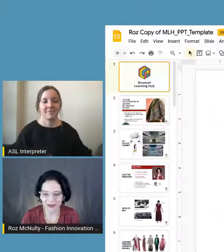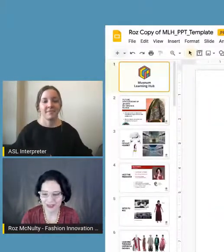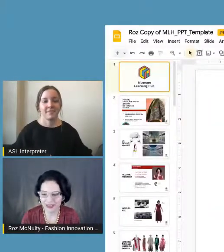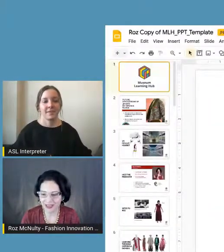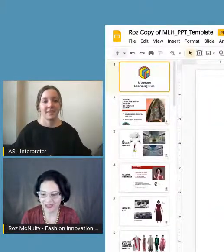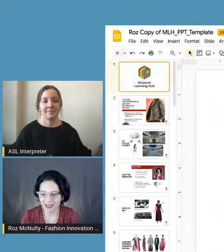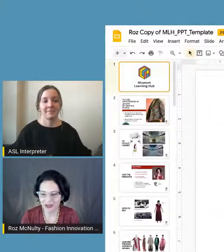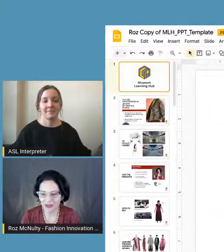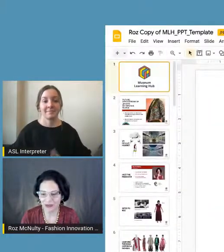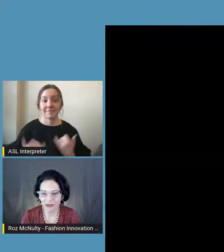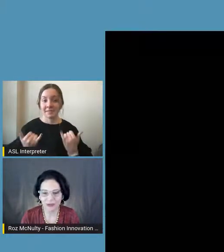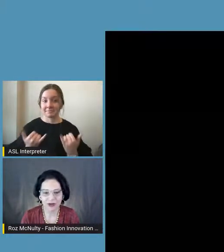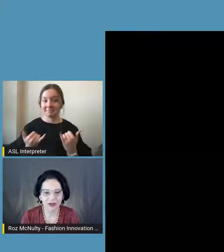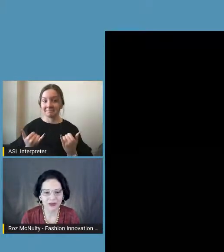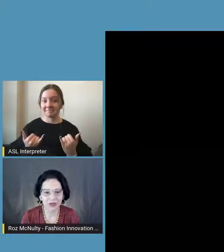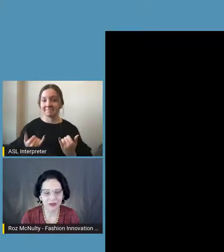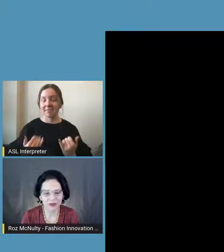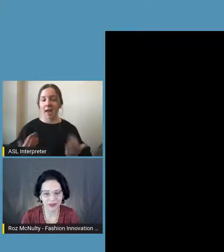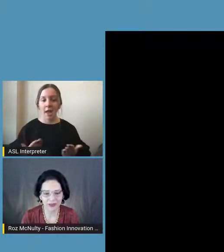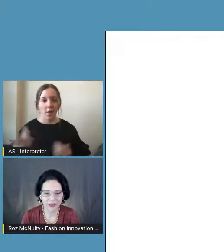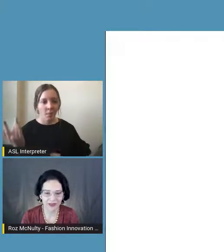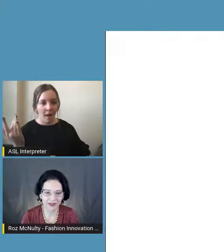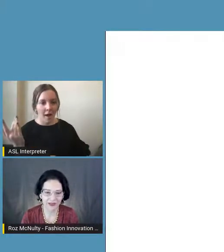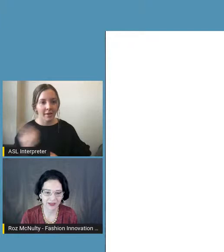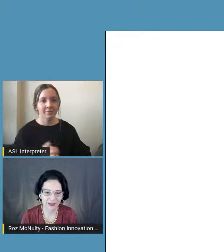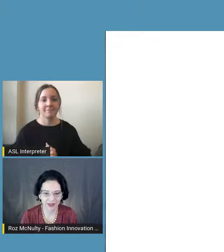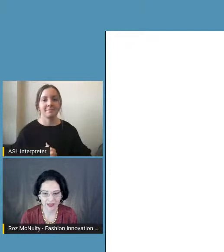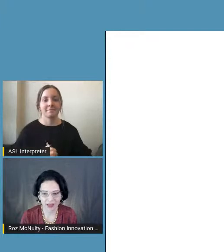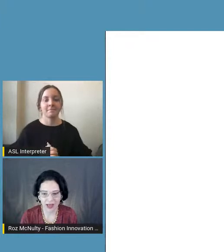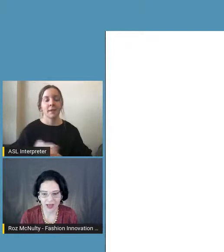I'm here today to talk about